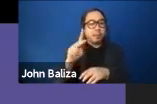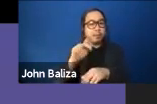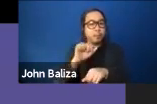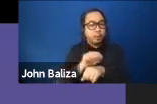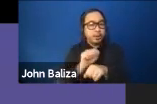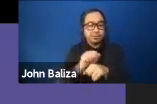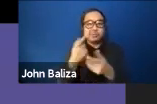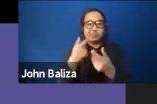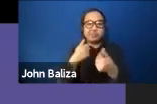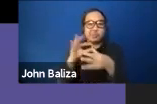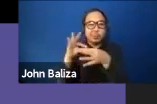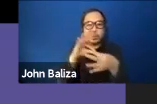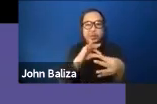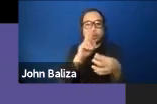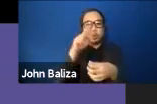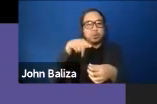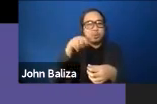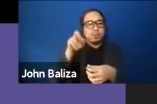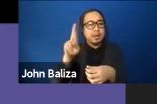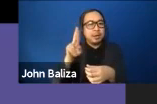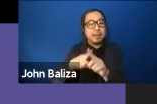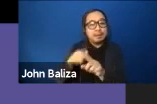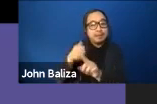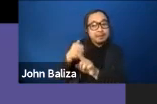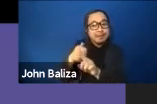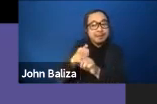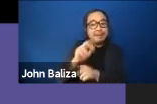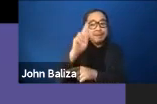time, UPR itself convinced us